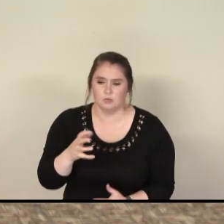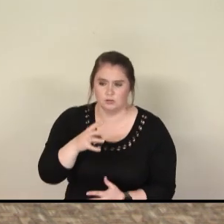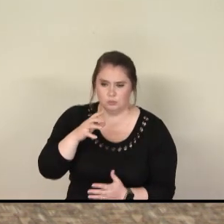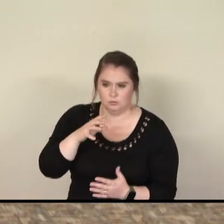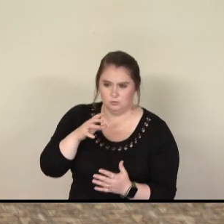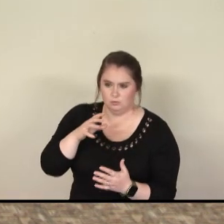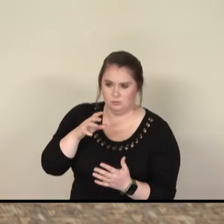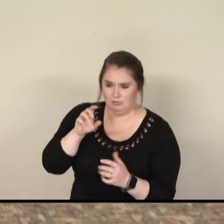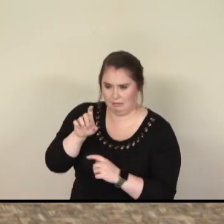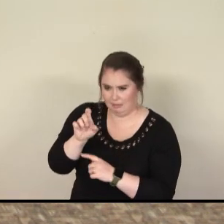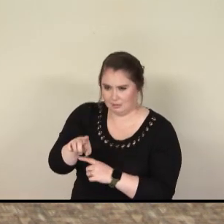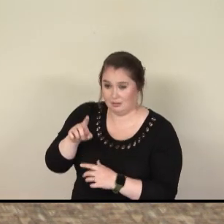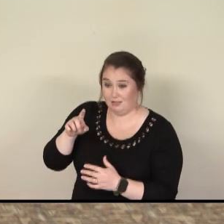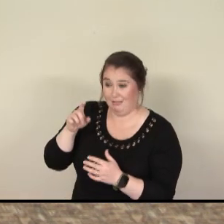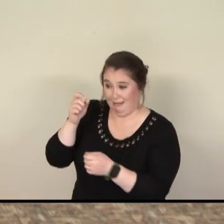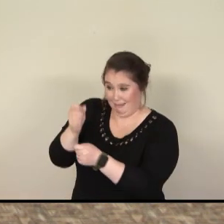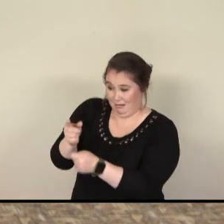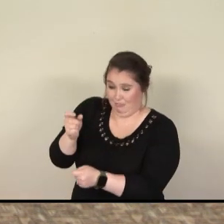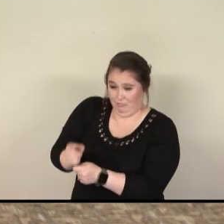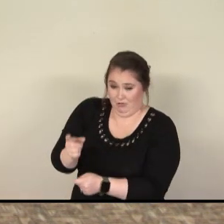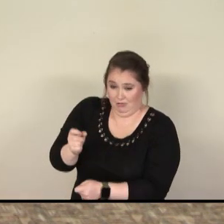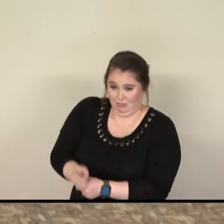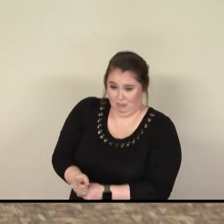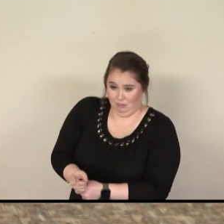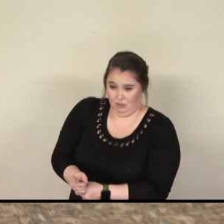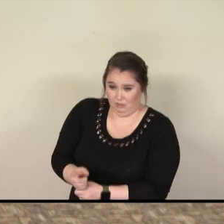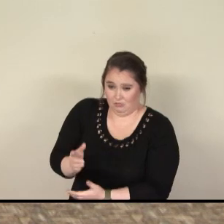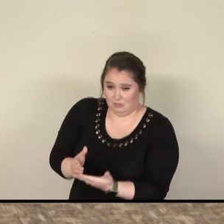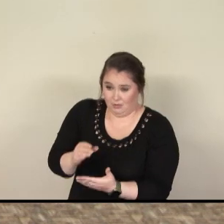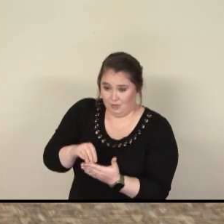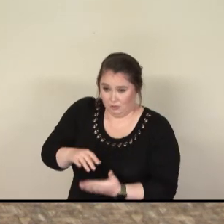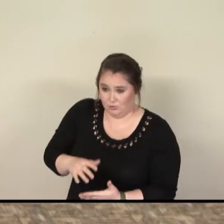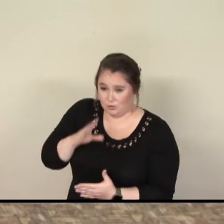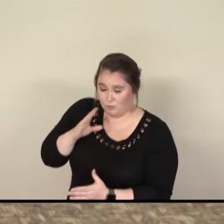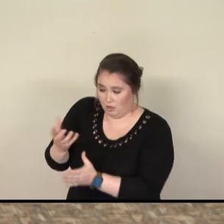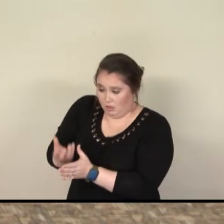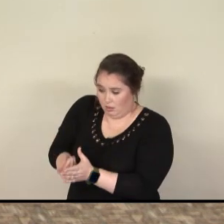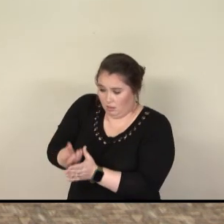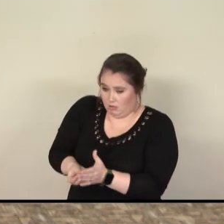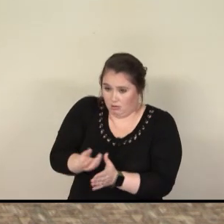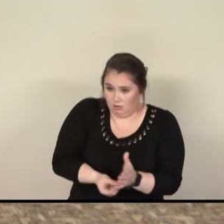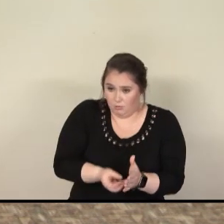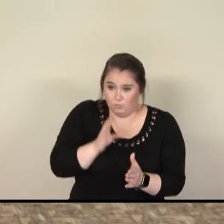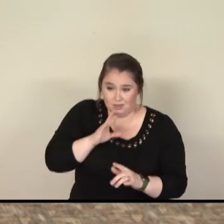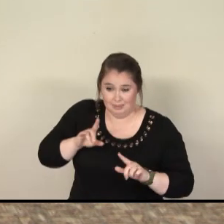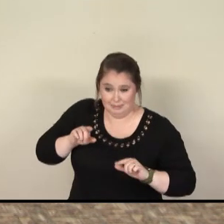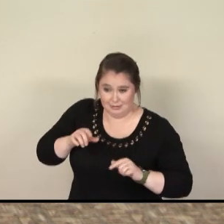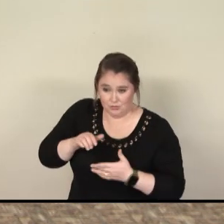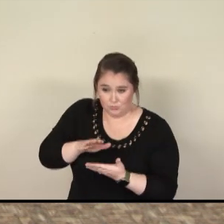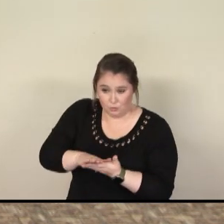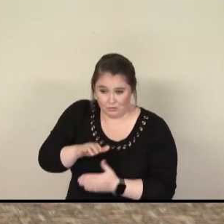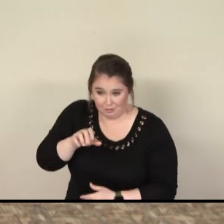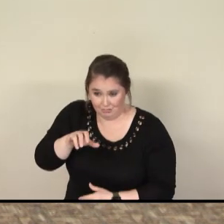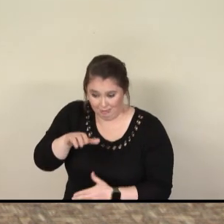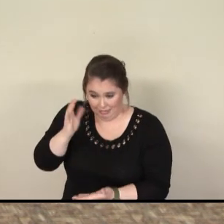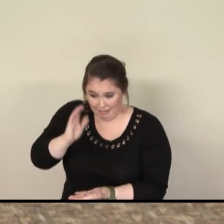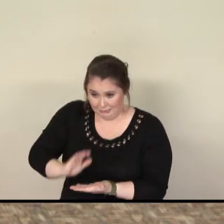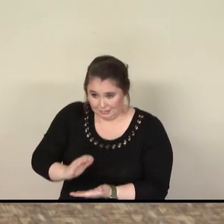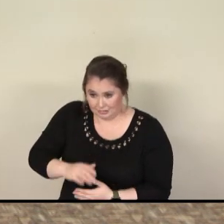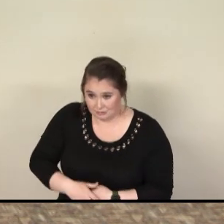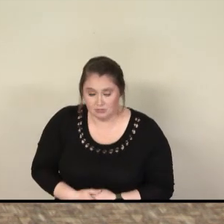Every year we'll be losing the amount of kids in the district, and they'll attend school less. Yes, at this point in time,